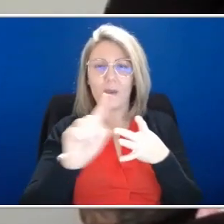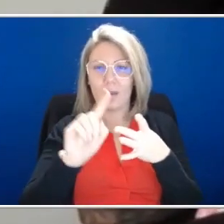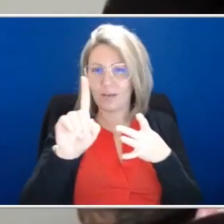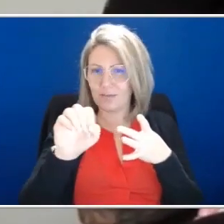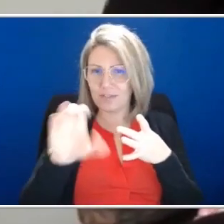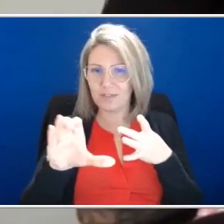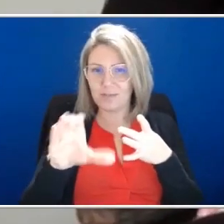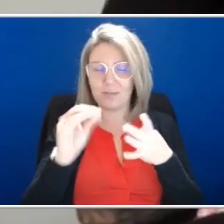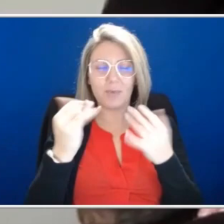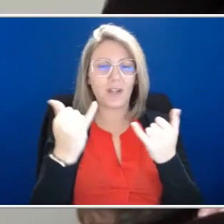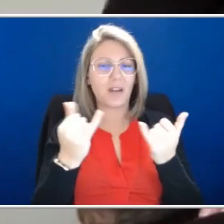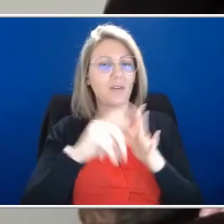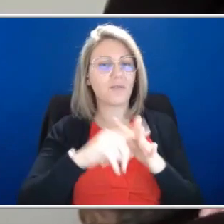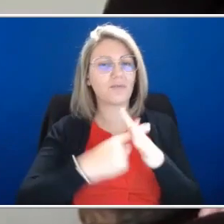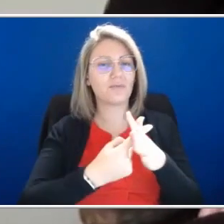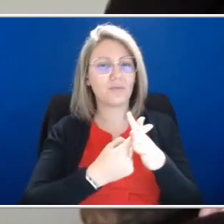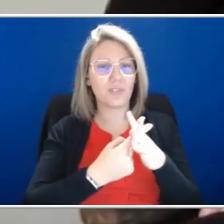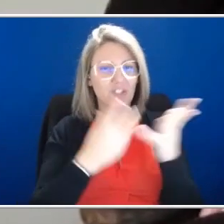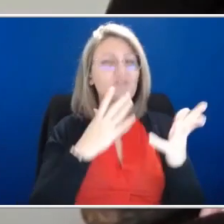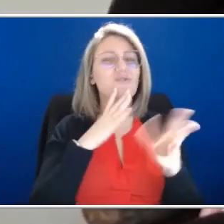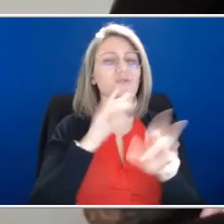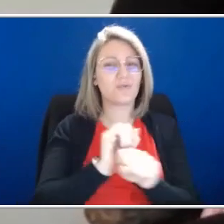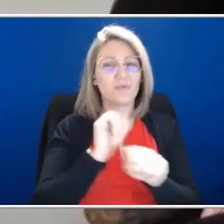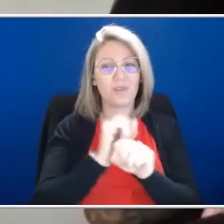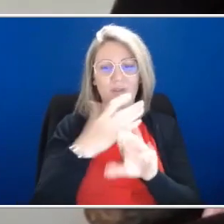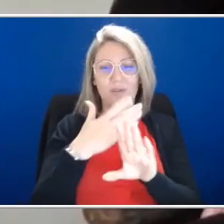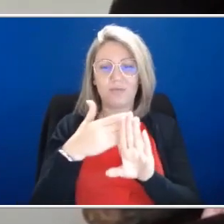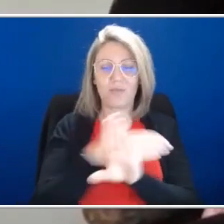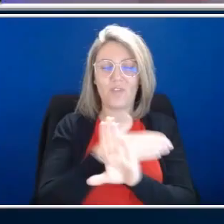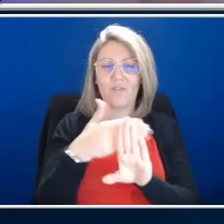my original assignment I was before, or when I got shot.